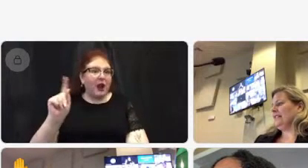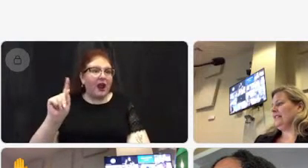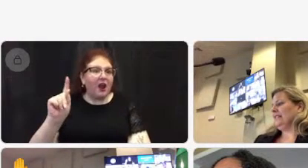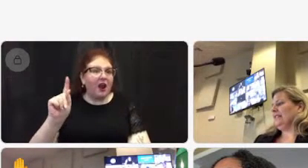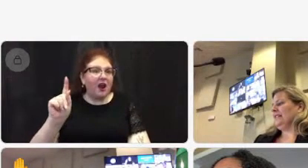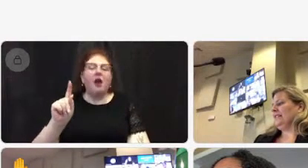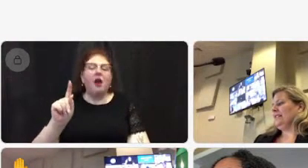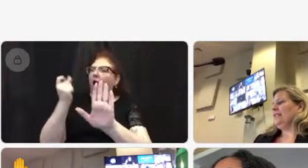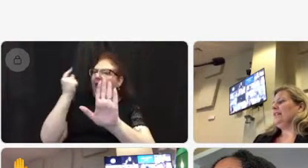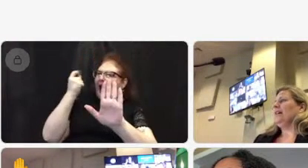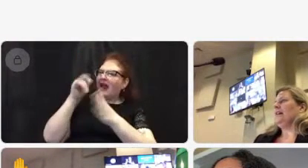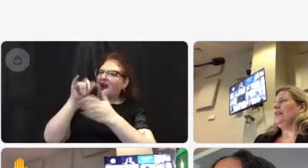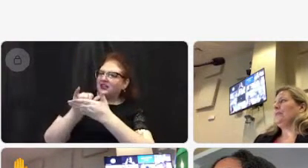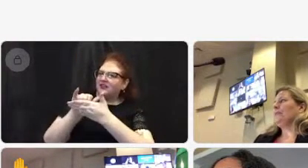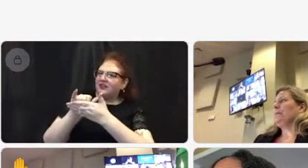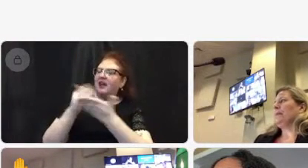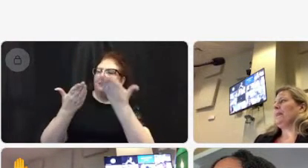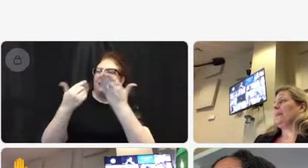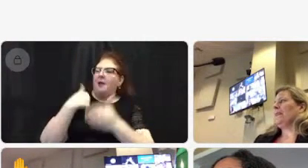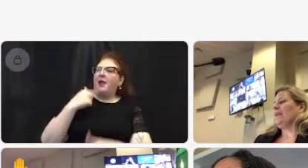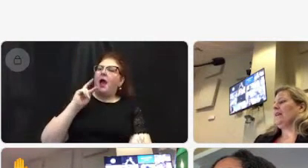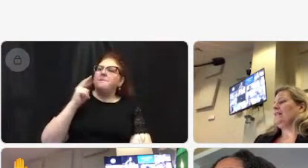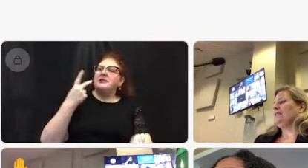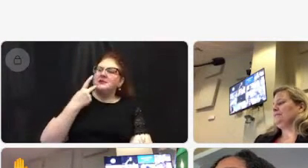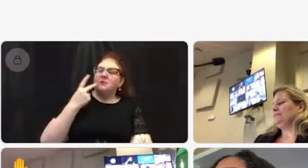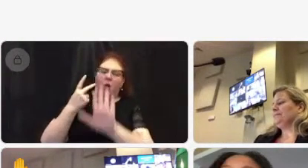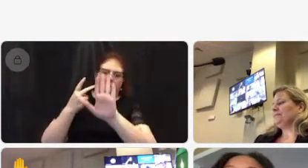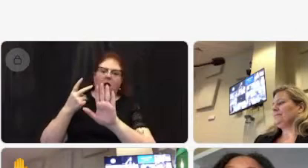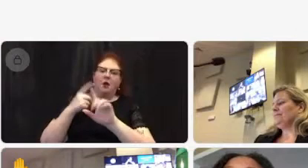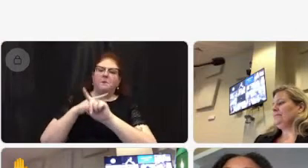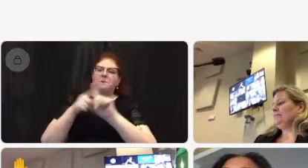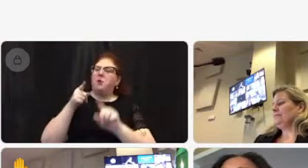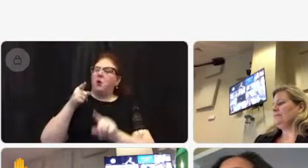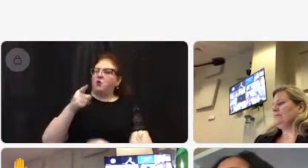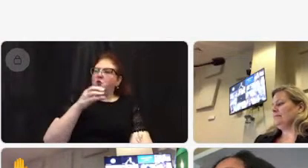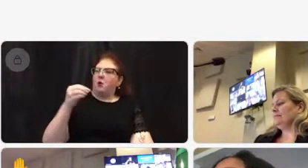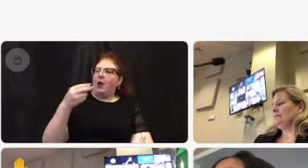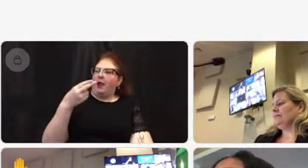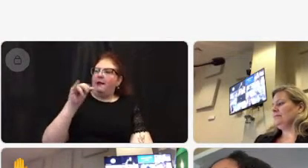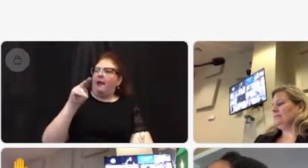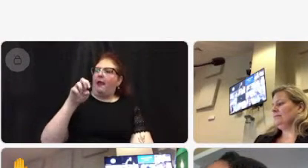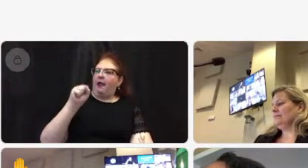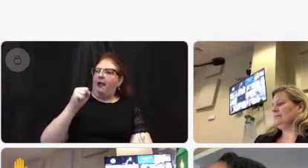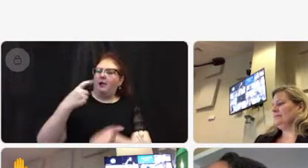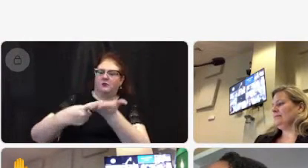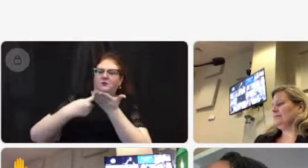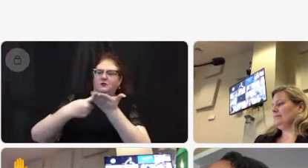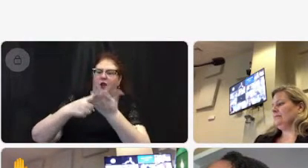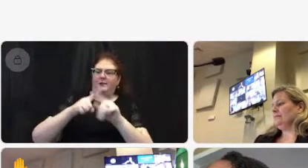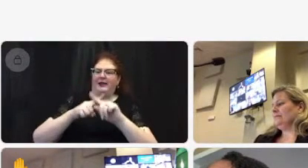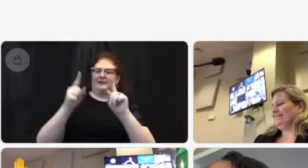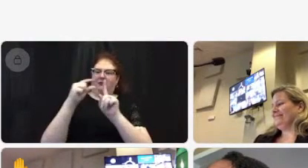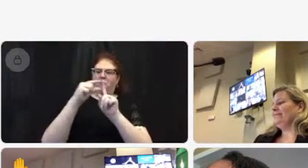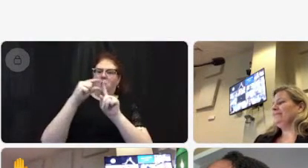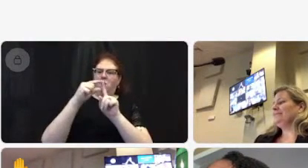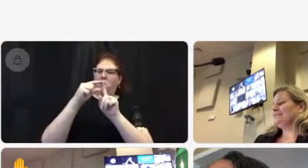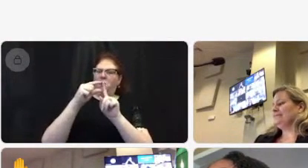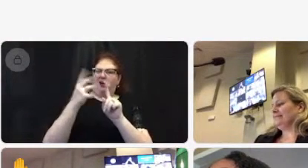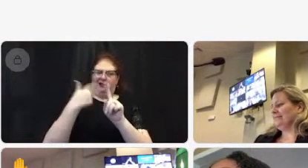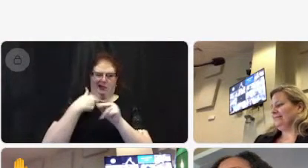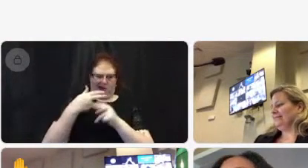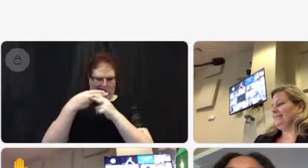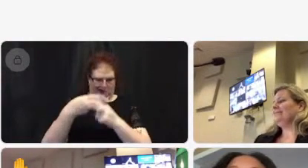interrupt you because I think maybe I misspoke or I misunderstood you, but I thought I heard you and Director Hines talk about using a different word about what I'm